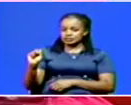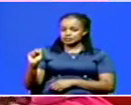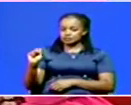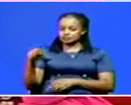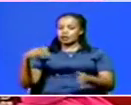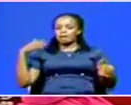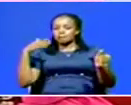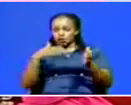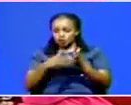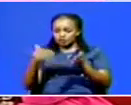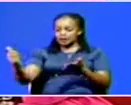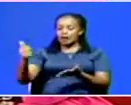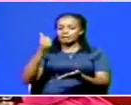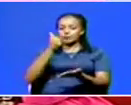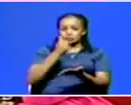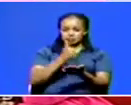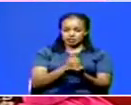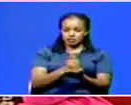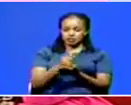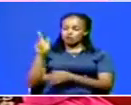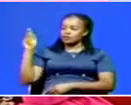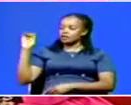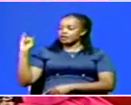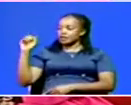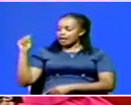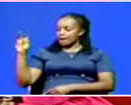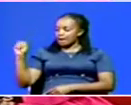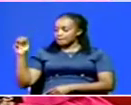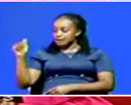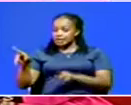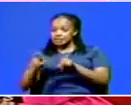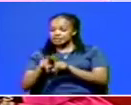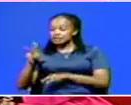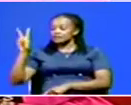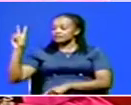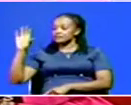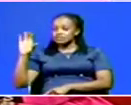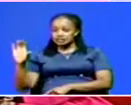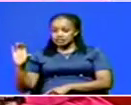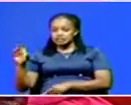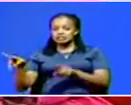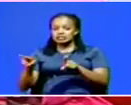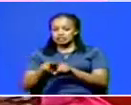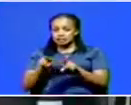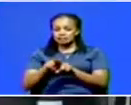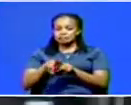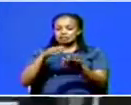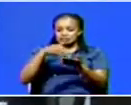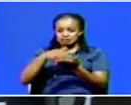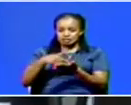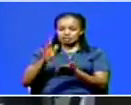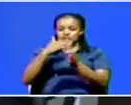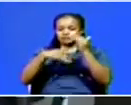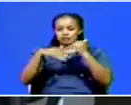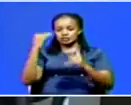the appointment of Kiama as the university's vice chancellor and sent the university council home.